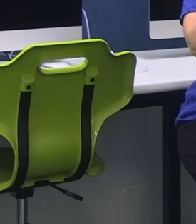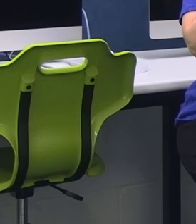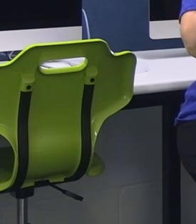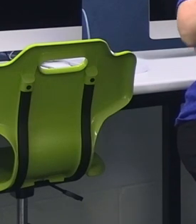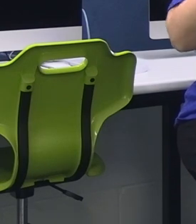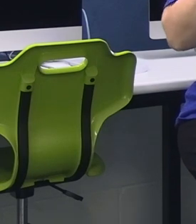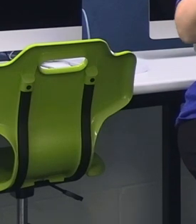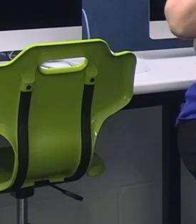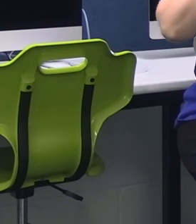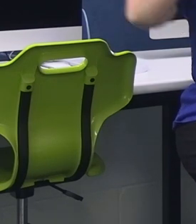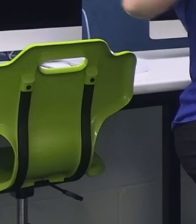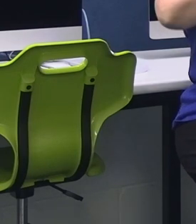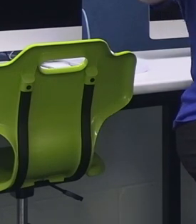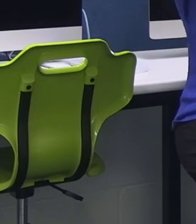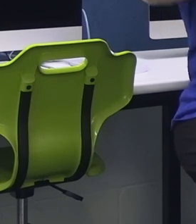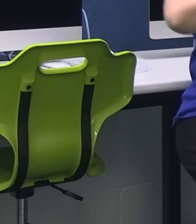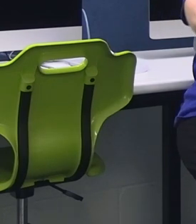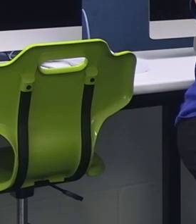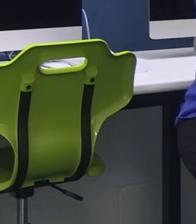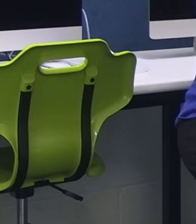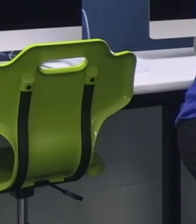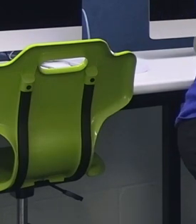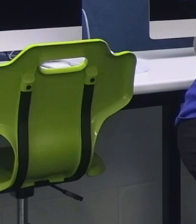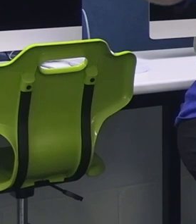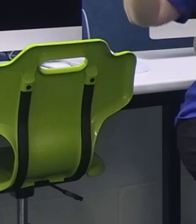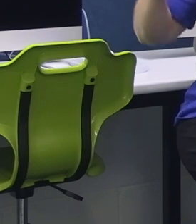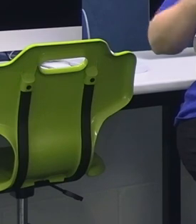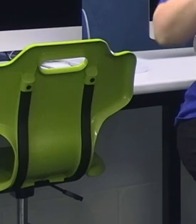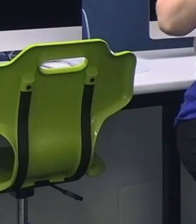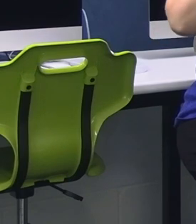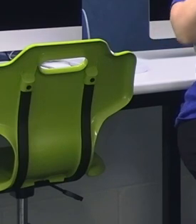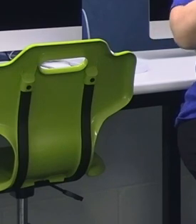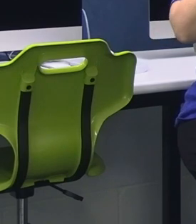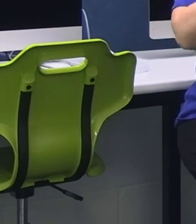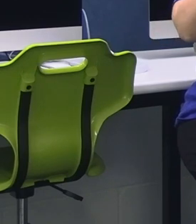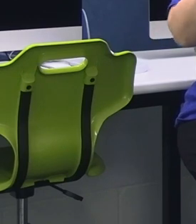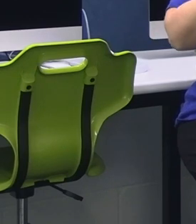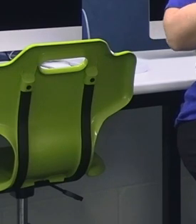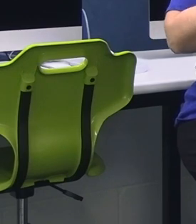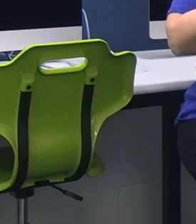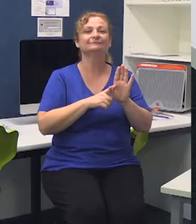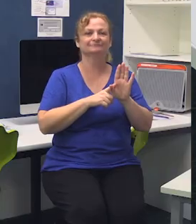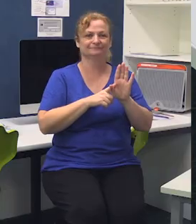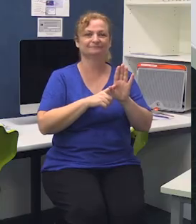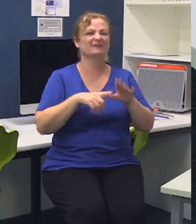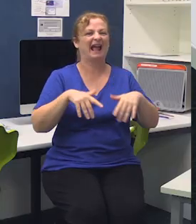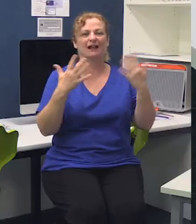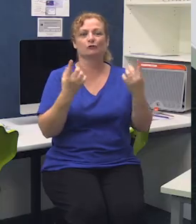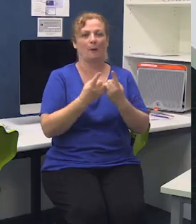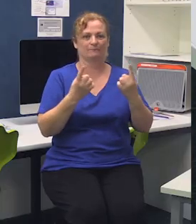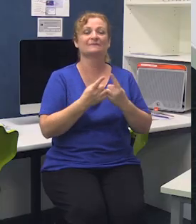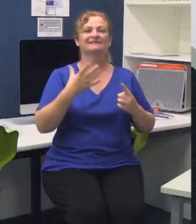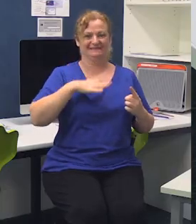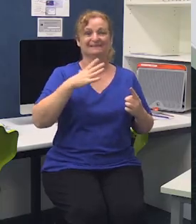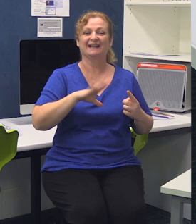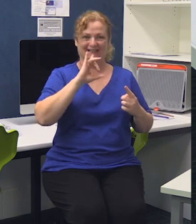the flow of electricity, that is, electrical energy. So any object that needs electricity